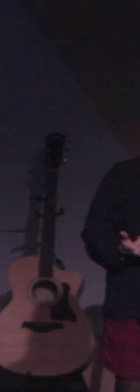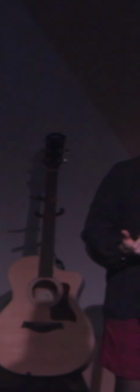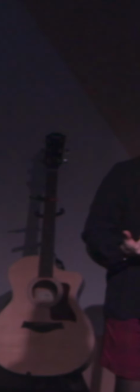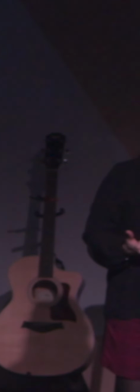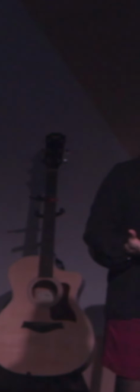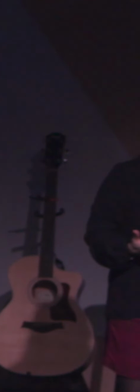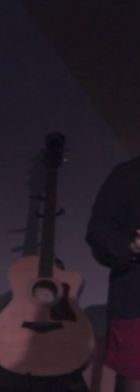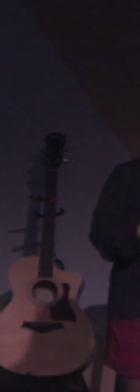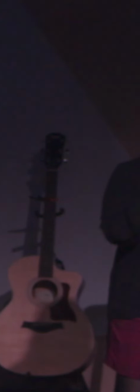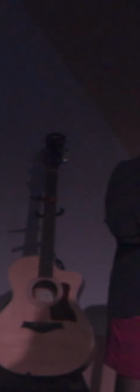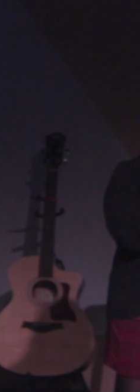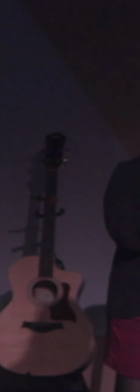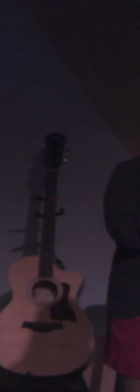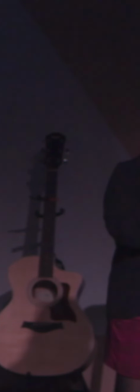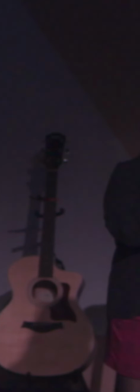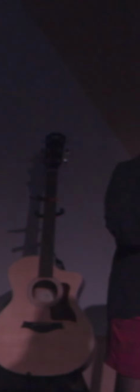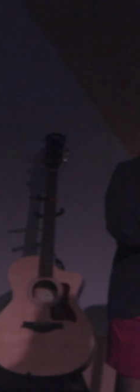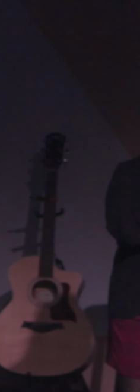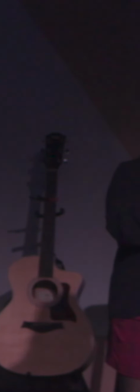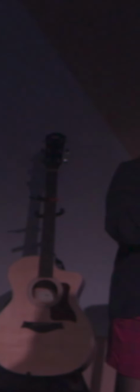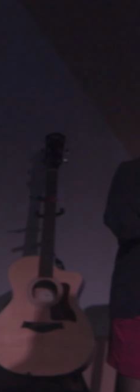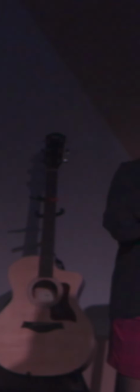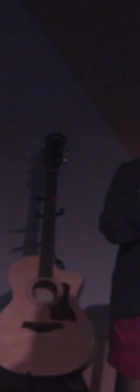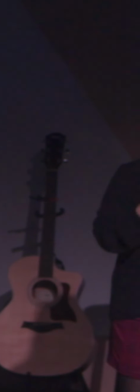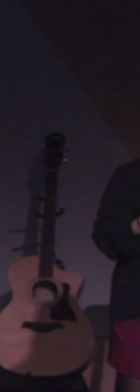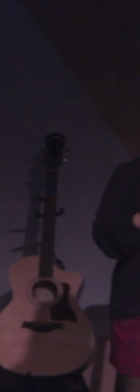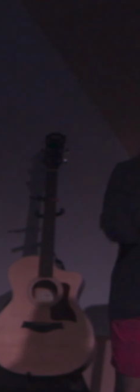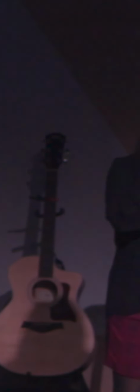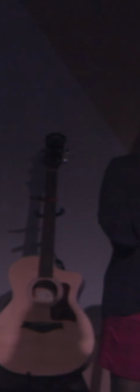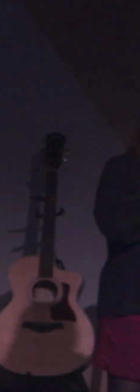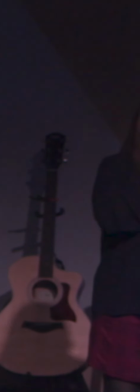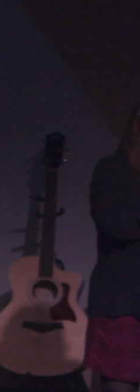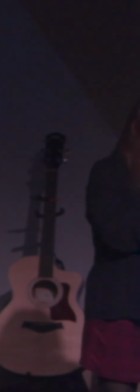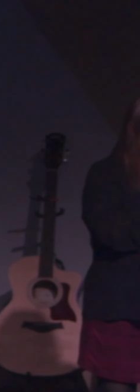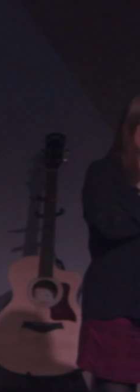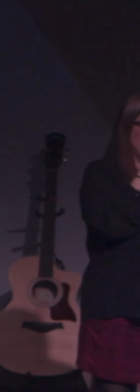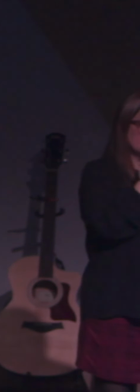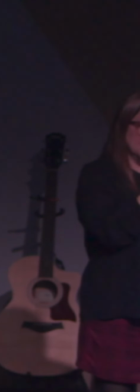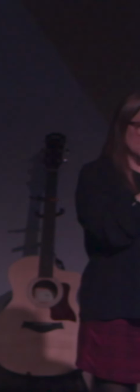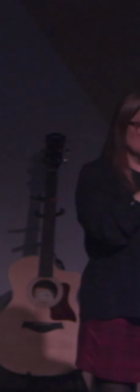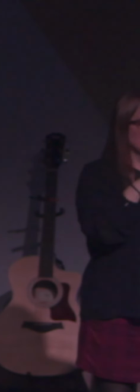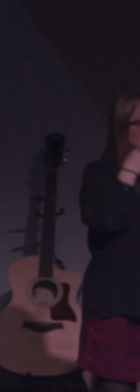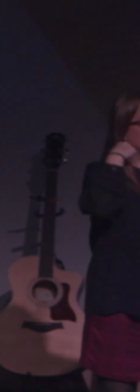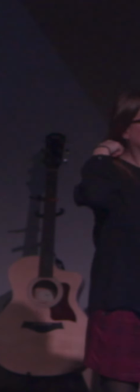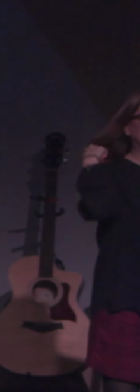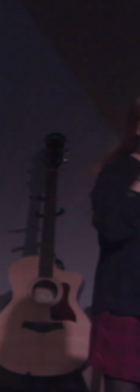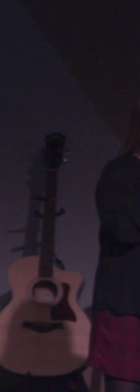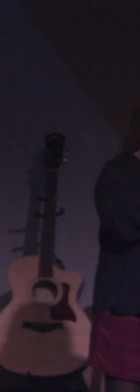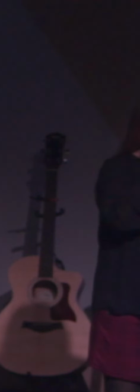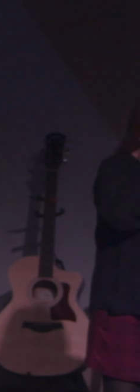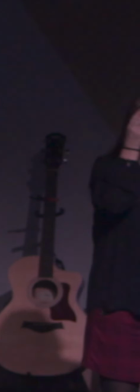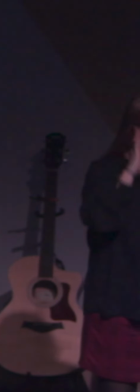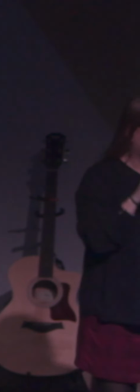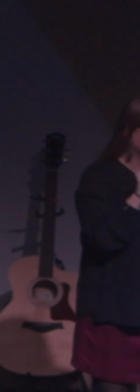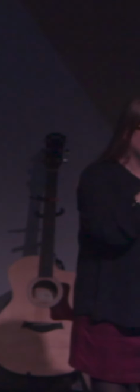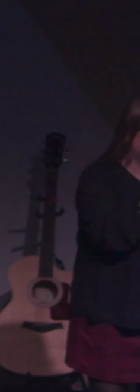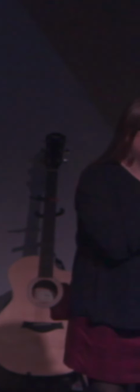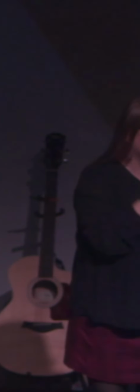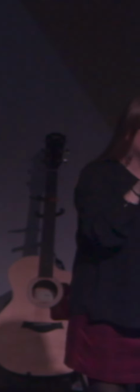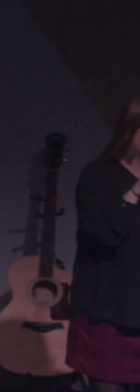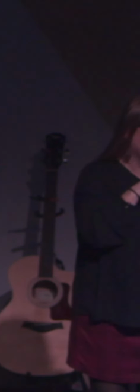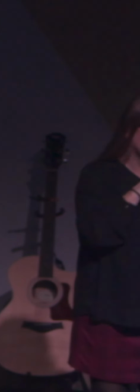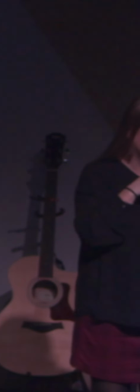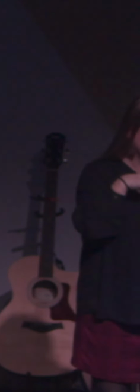it in my mind, in that tone to him. I'm not proud of that, I'm not saying, but you know what, I also know he's okay with that.